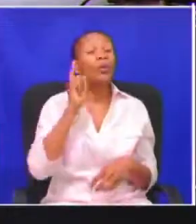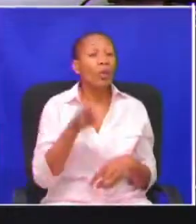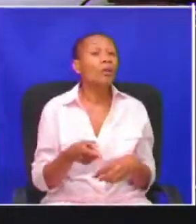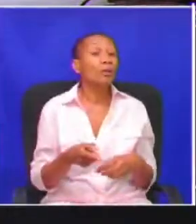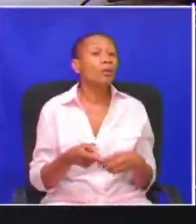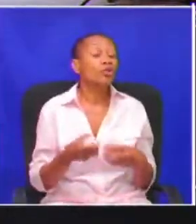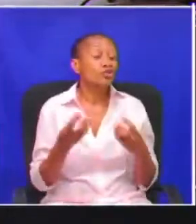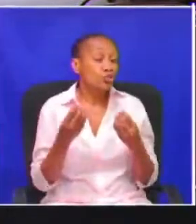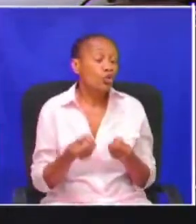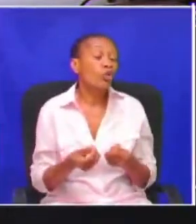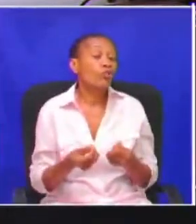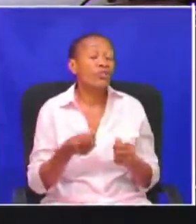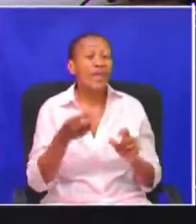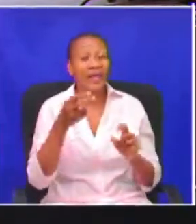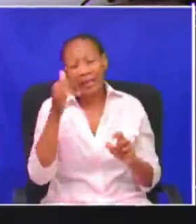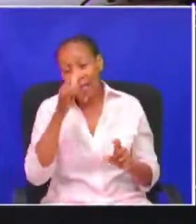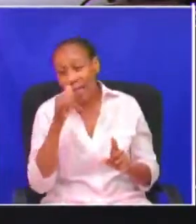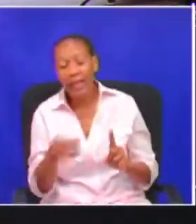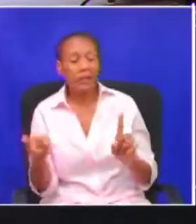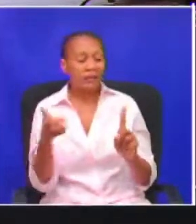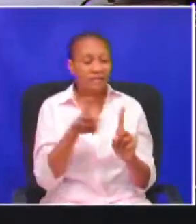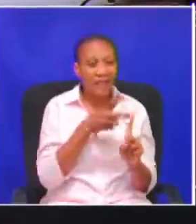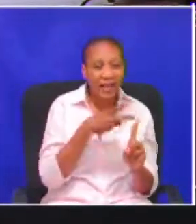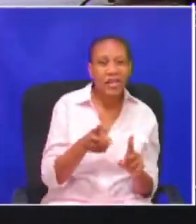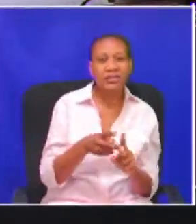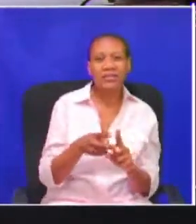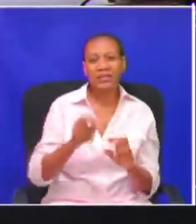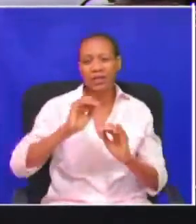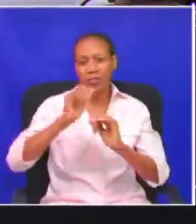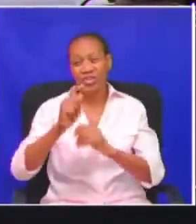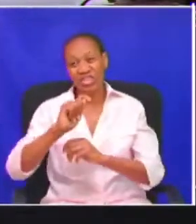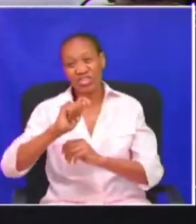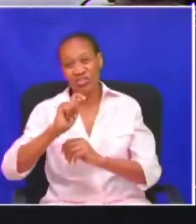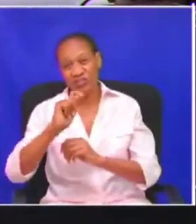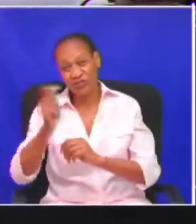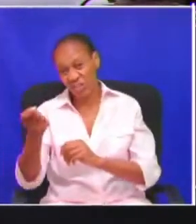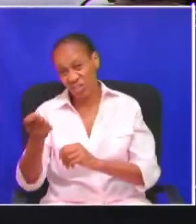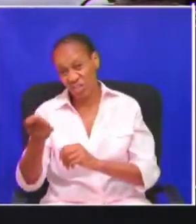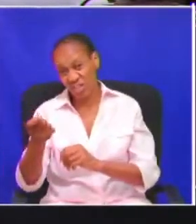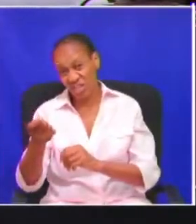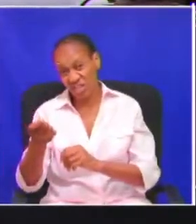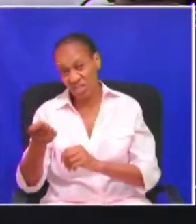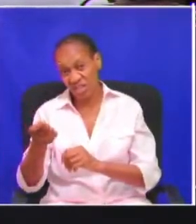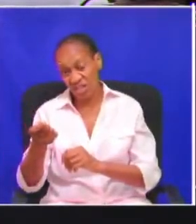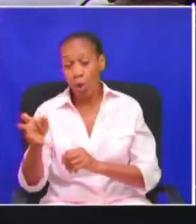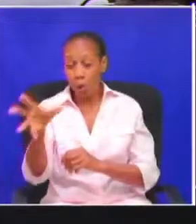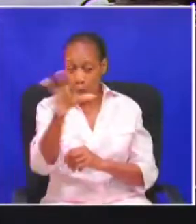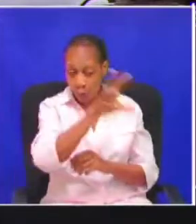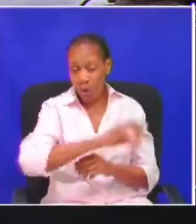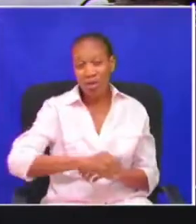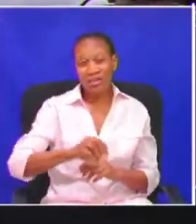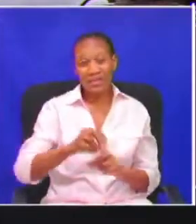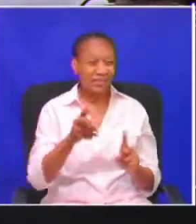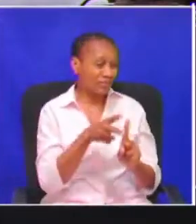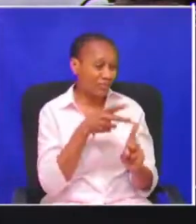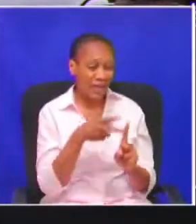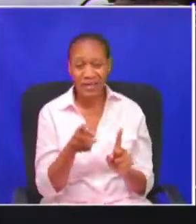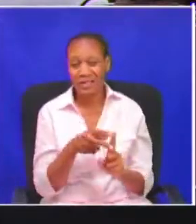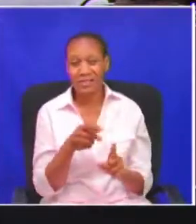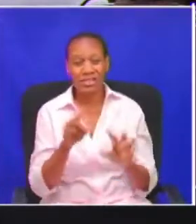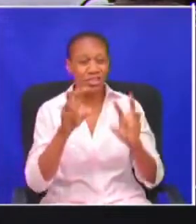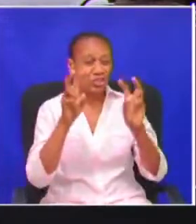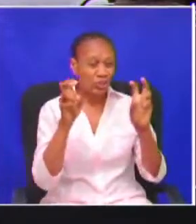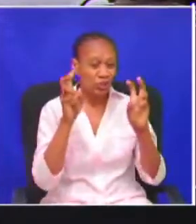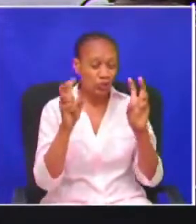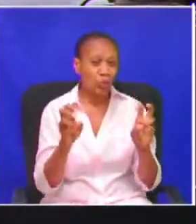the gang violence issue and extortion, we will be able to bring this gang violence and extortion